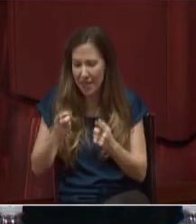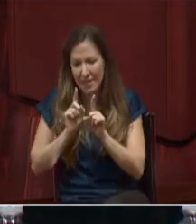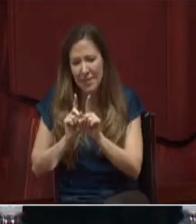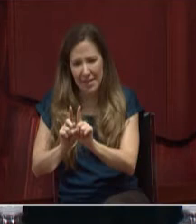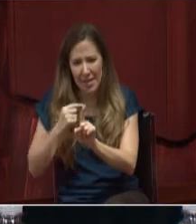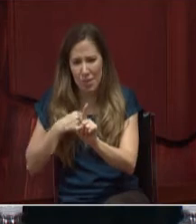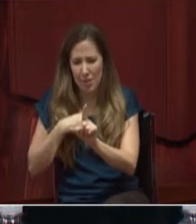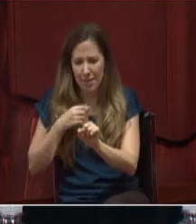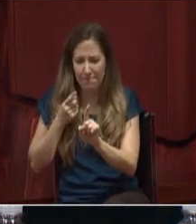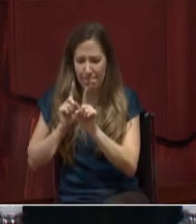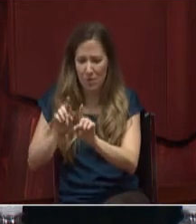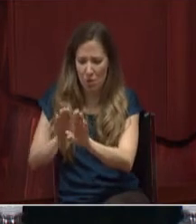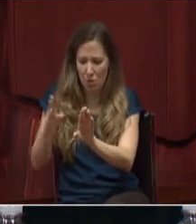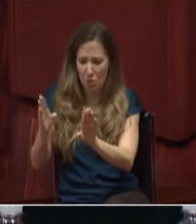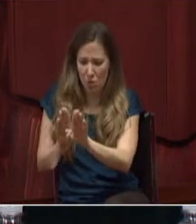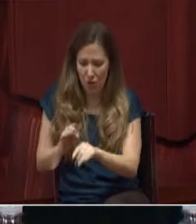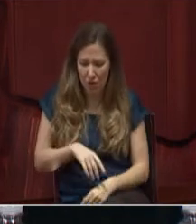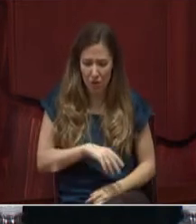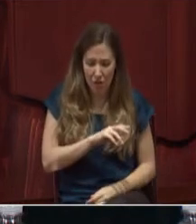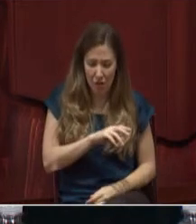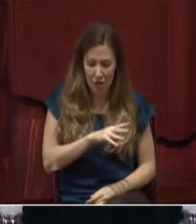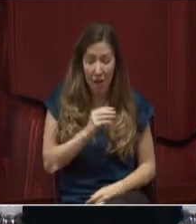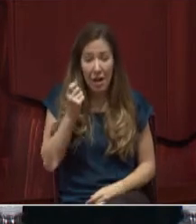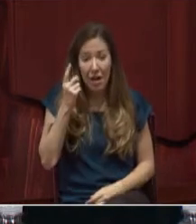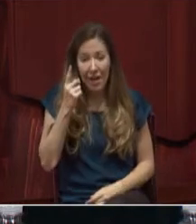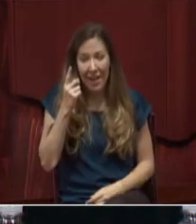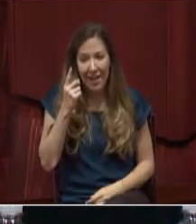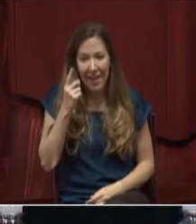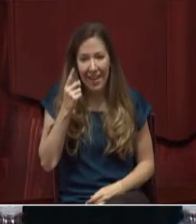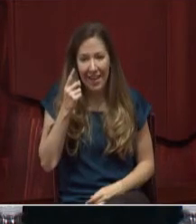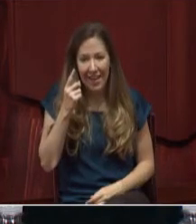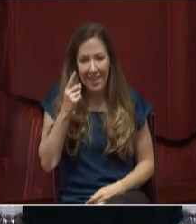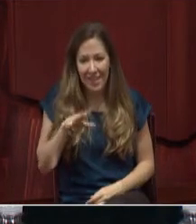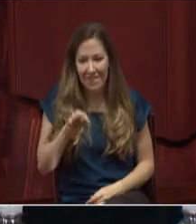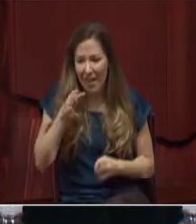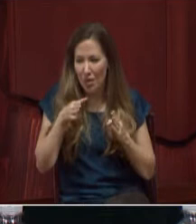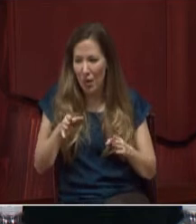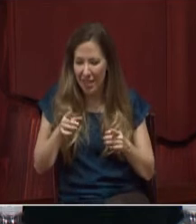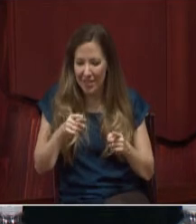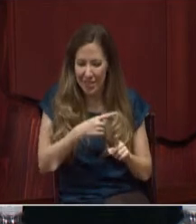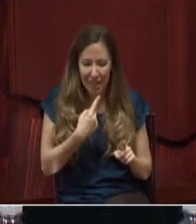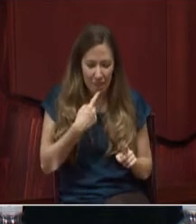door, RN said to, and by the way, find a way to get in touch with China.